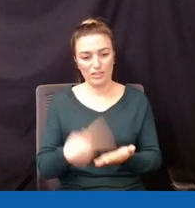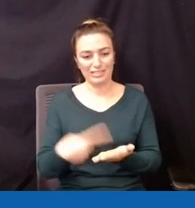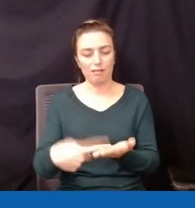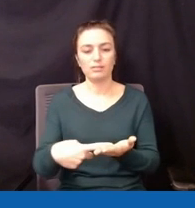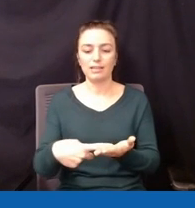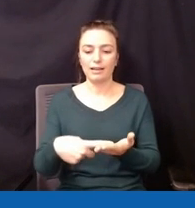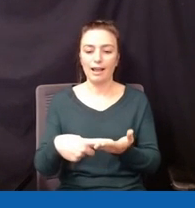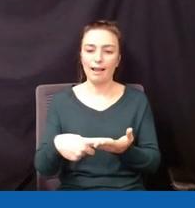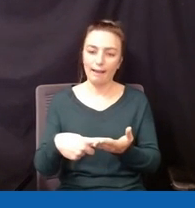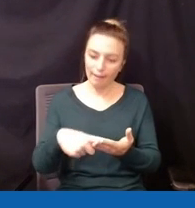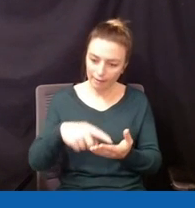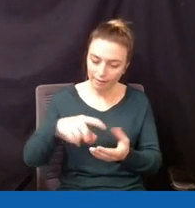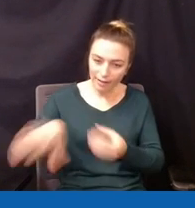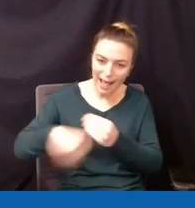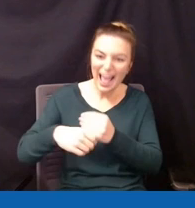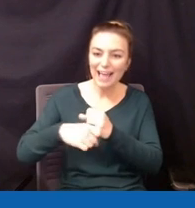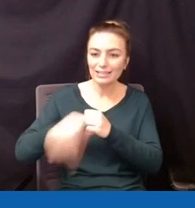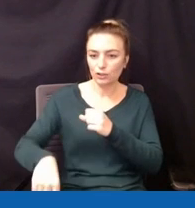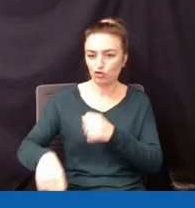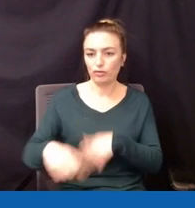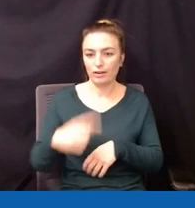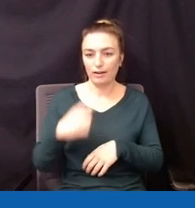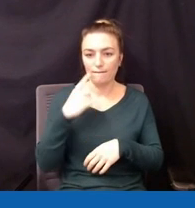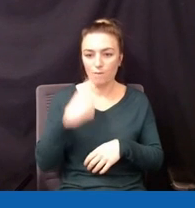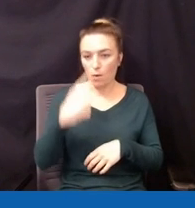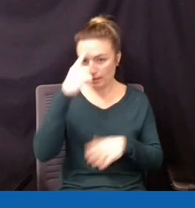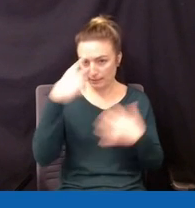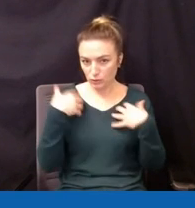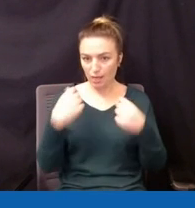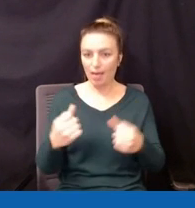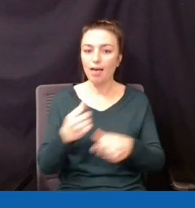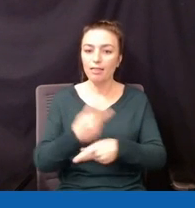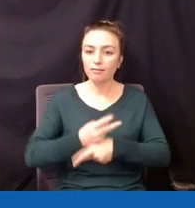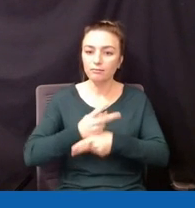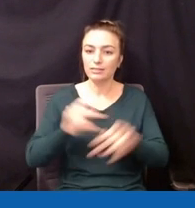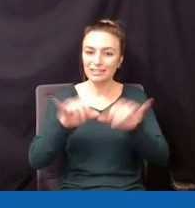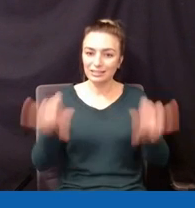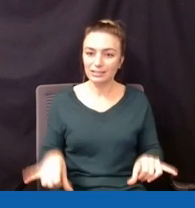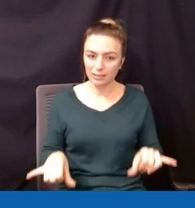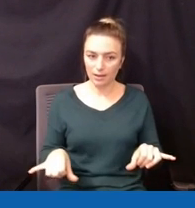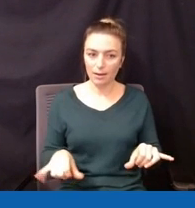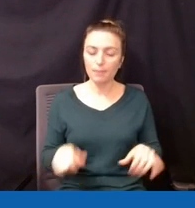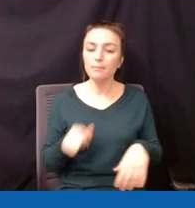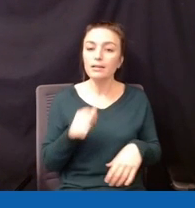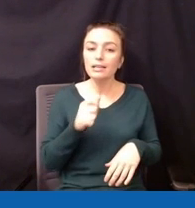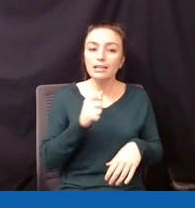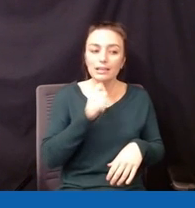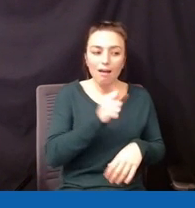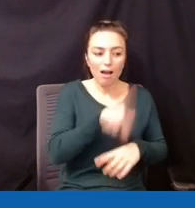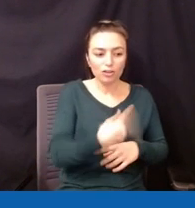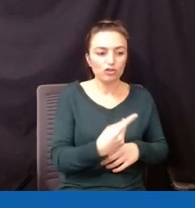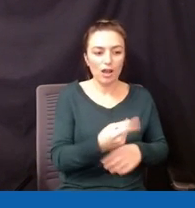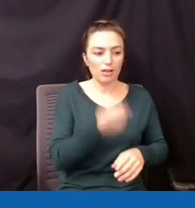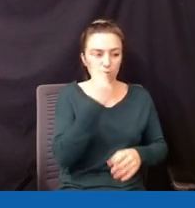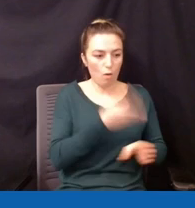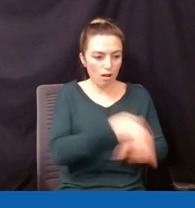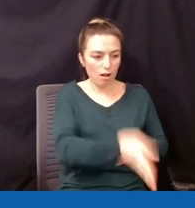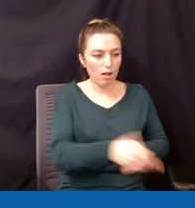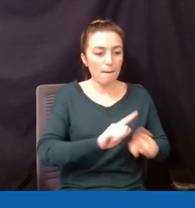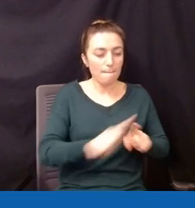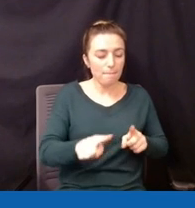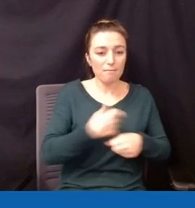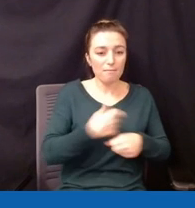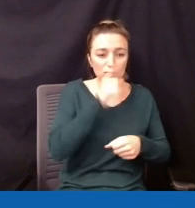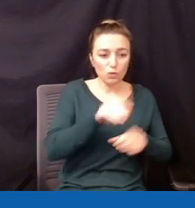of the existing mental health care system to expand its footprint into the community to reach those who historically